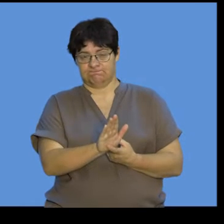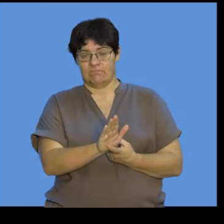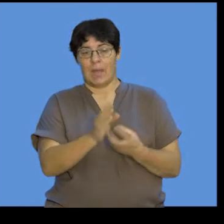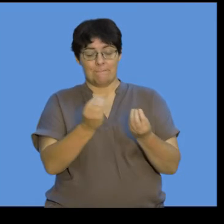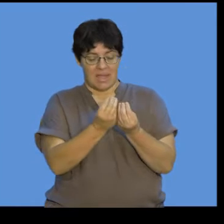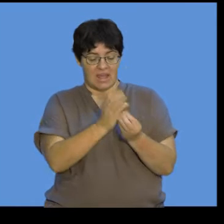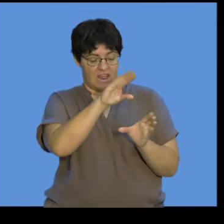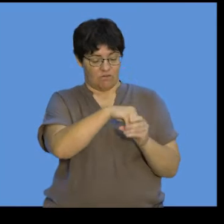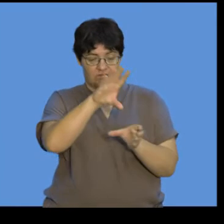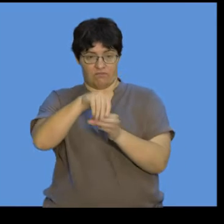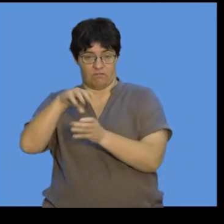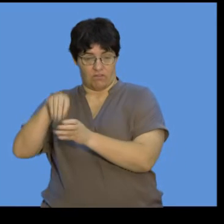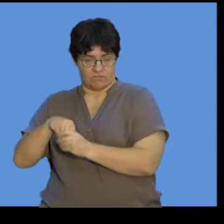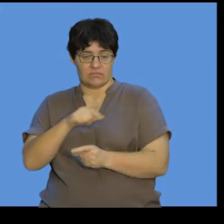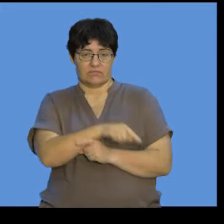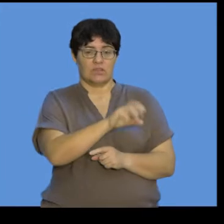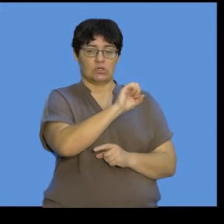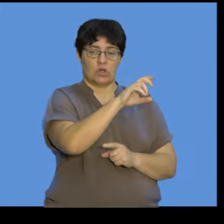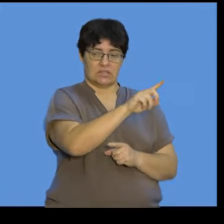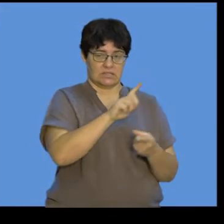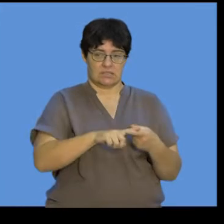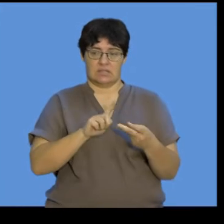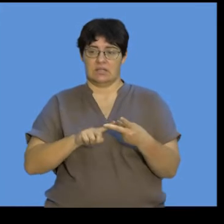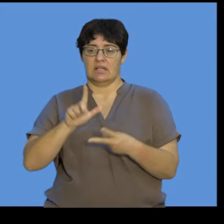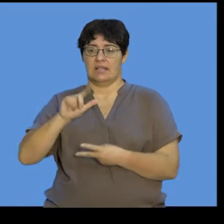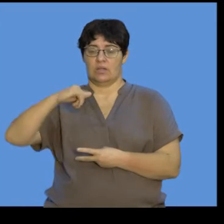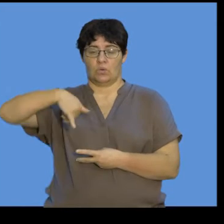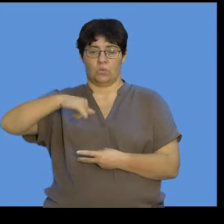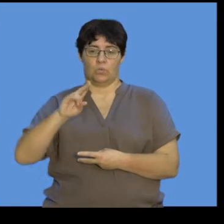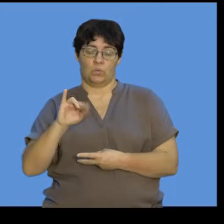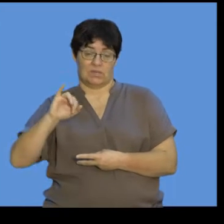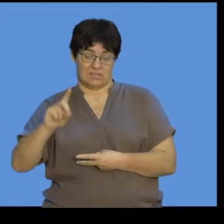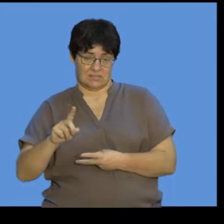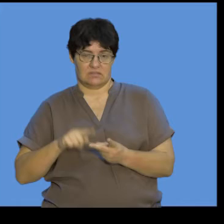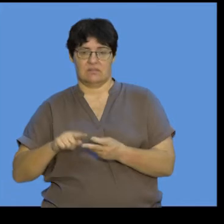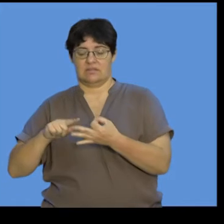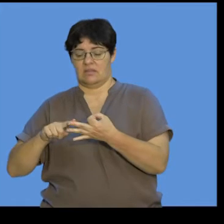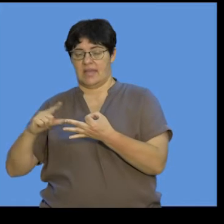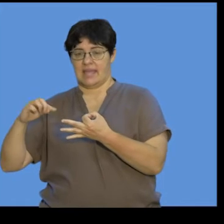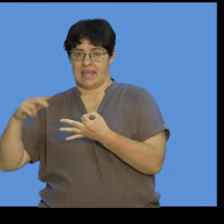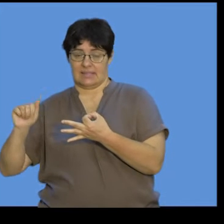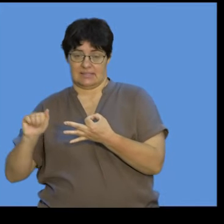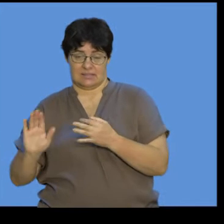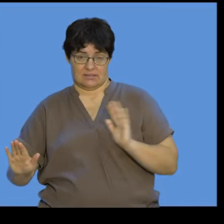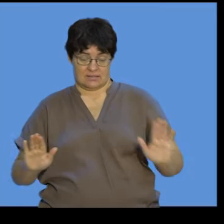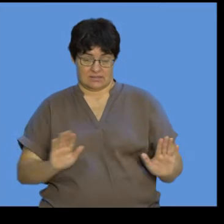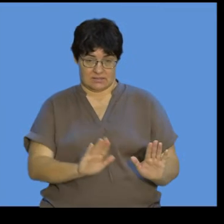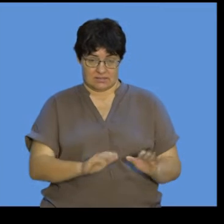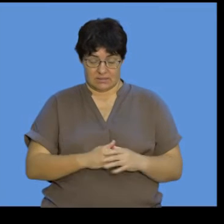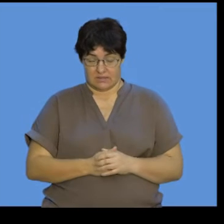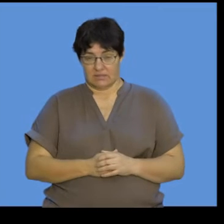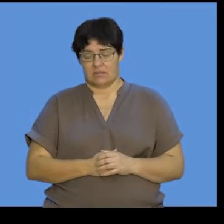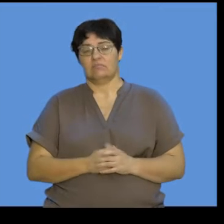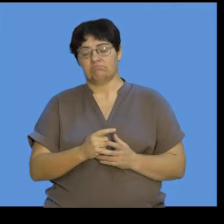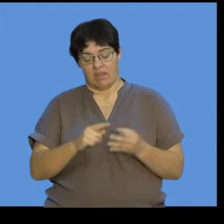those three, which is actually the solid, the liquid, and the gas. So this is in terms of the classification of